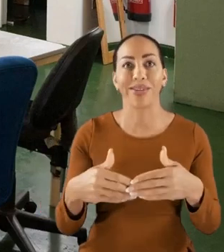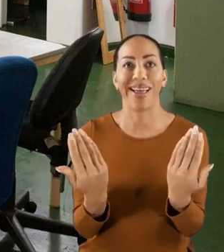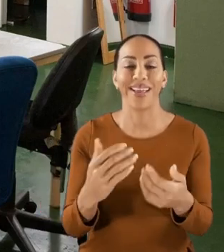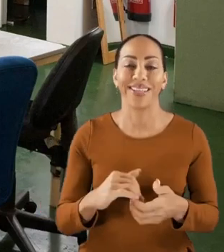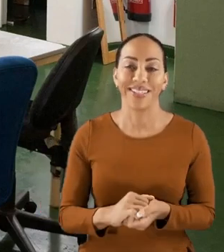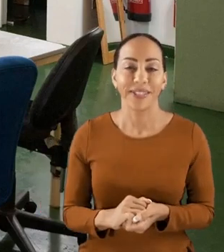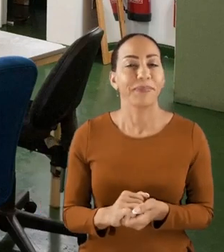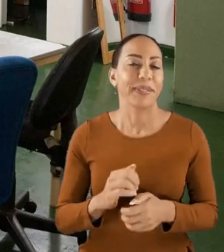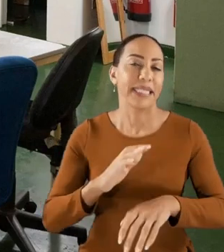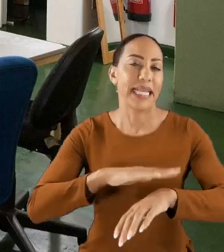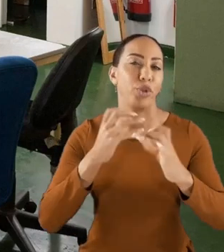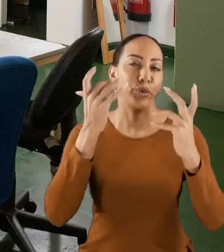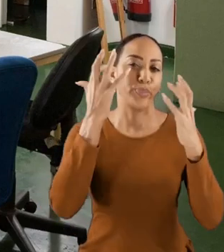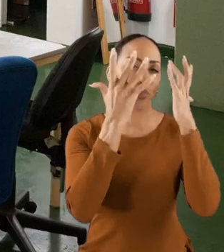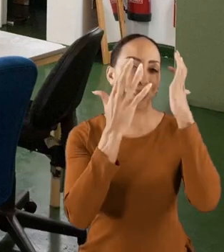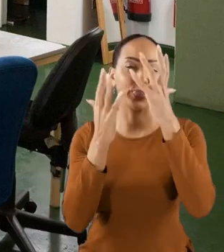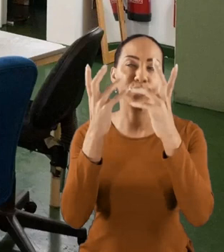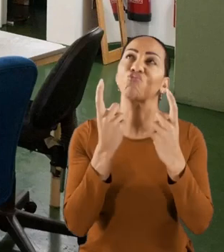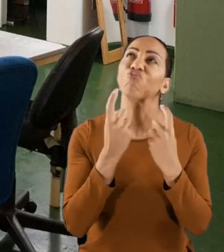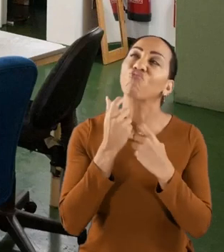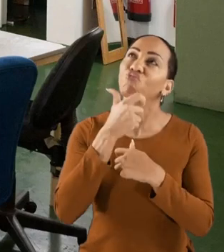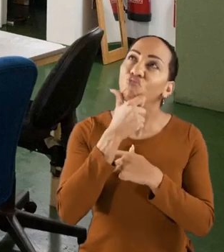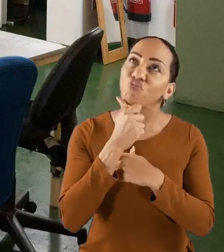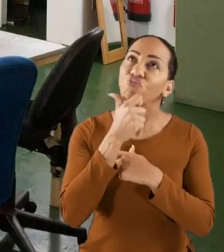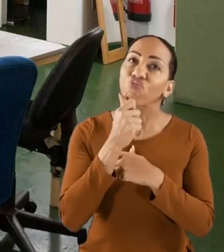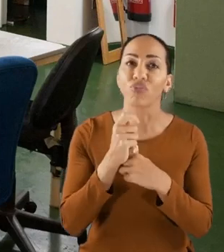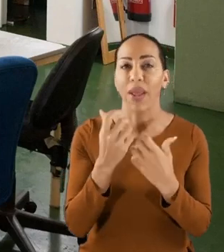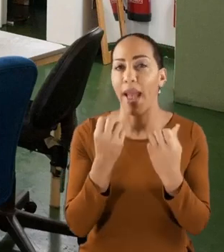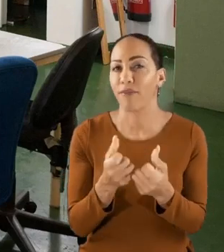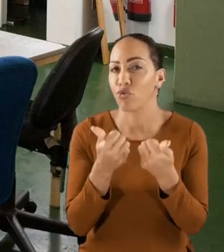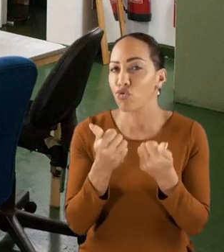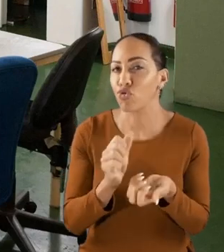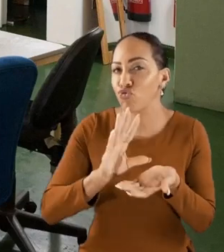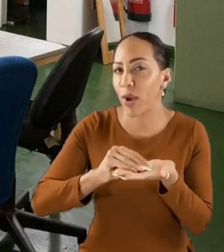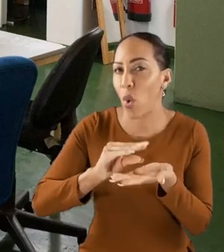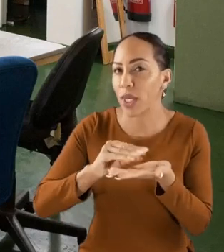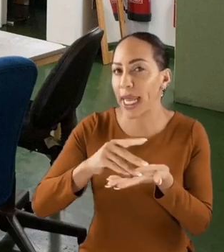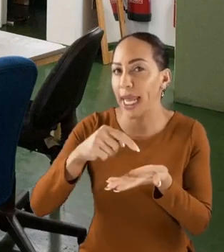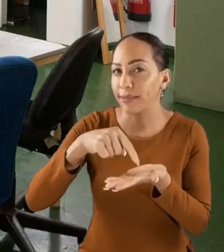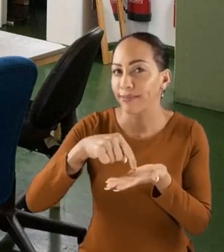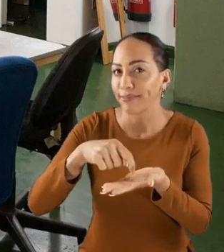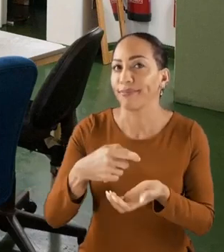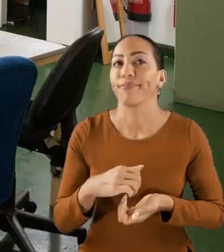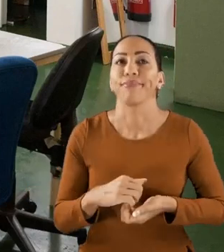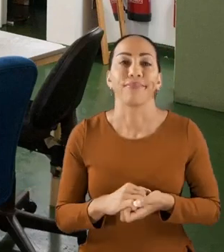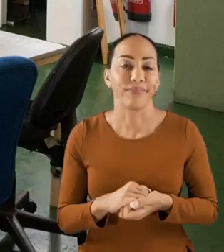to just to digest all of this. We've got a really good recording. So